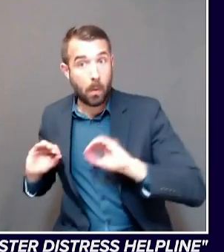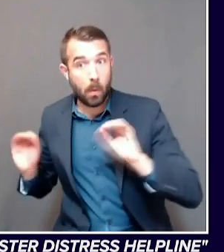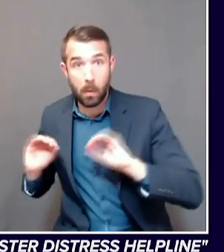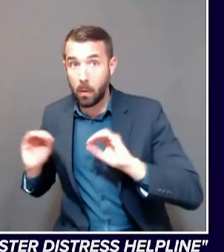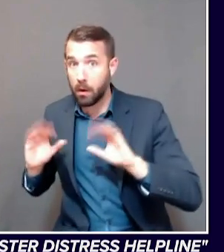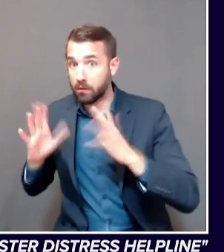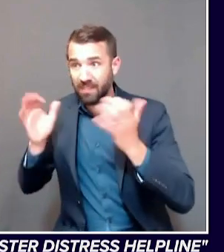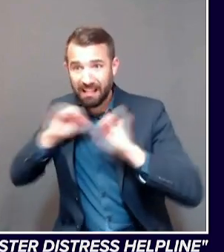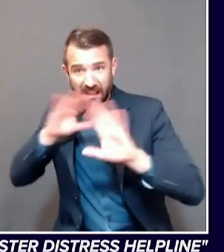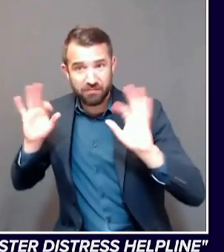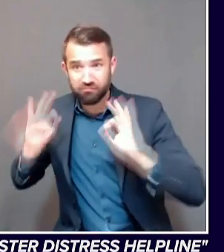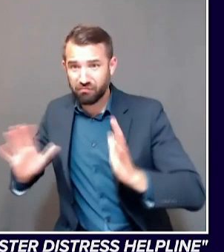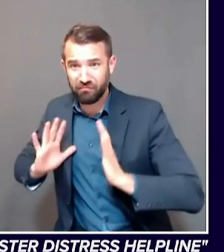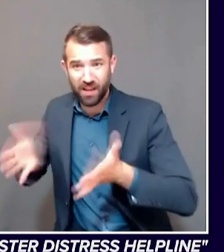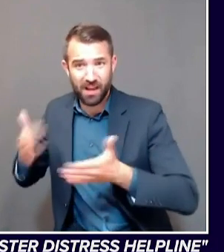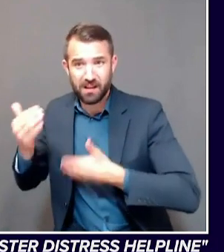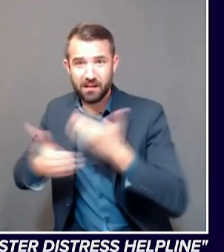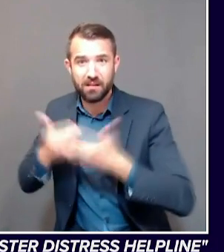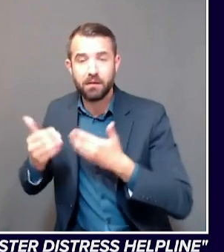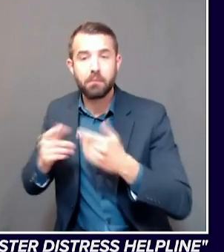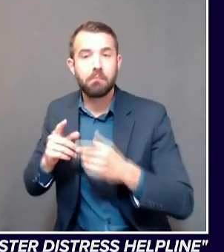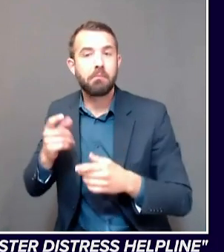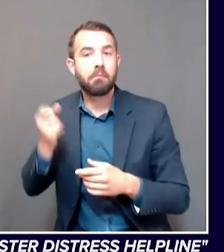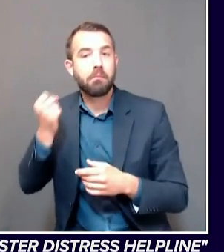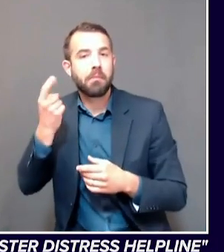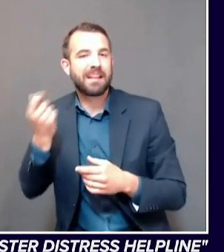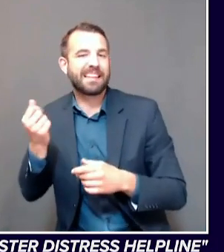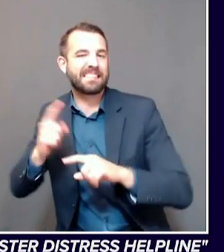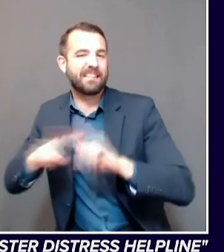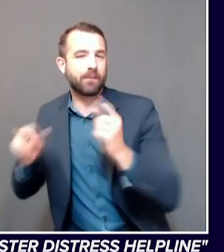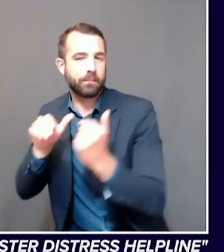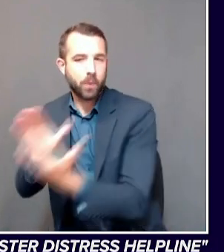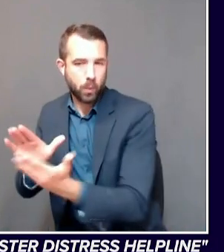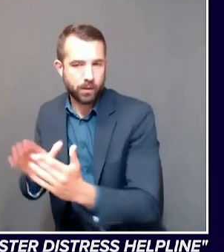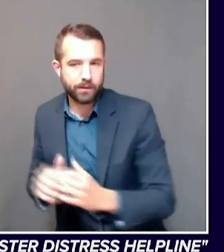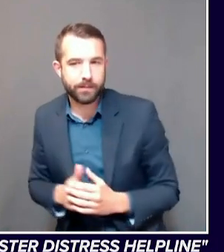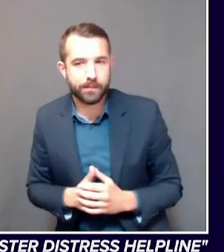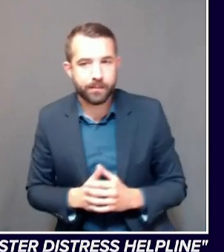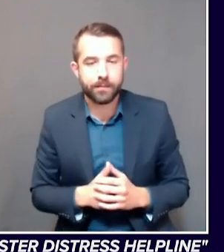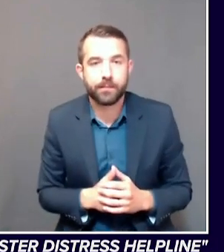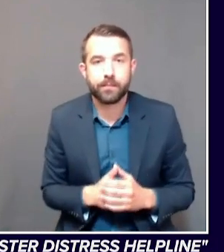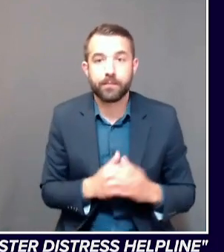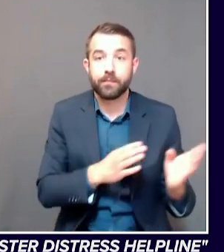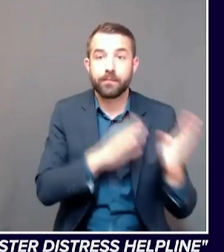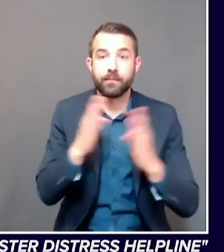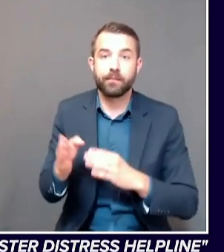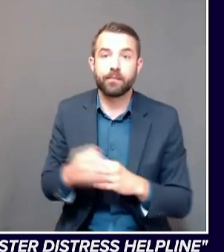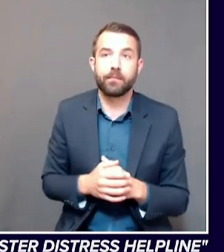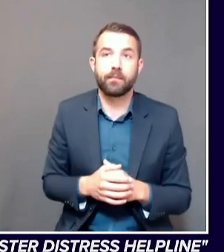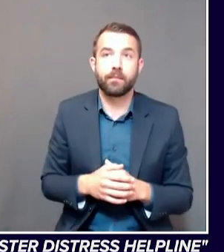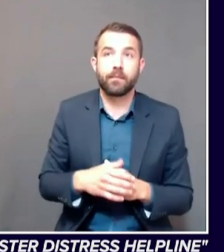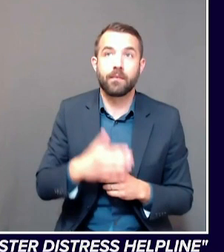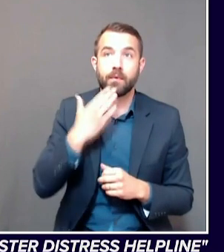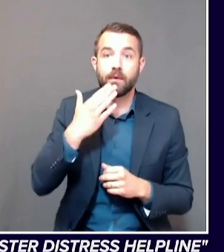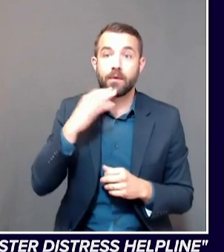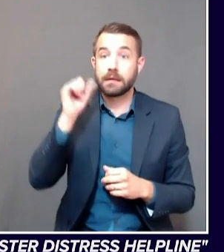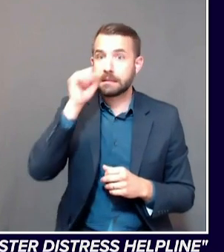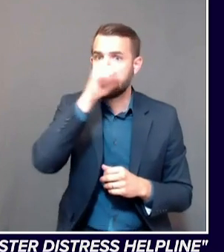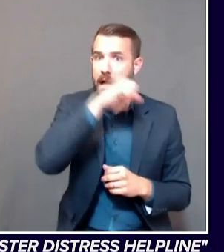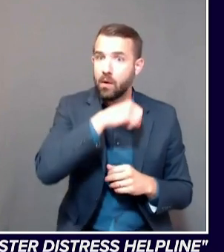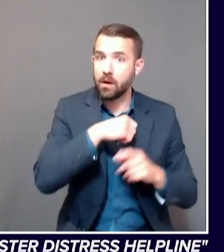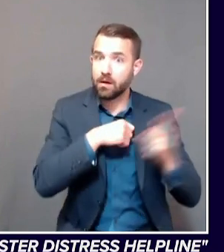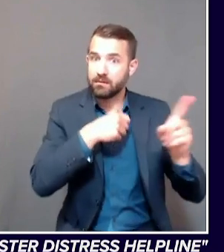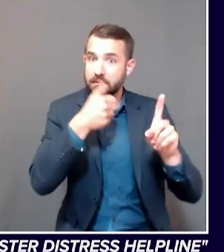toward testing. Okay, thank you. And did Taiwan donate N95 masks to other states as well, or just Maine? And if so,